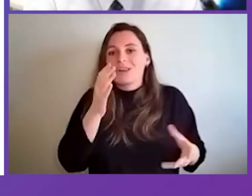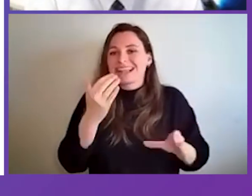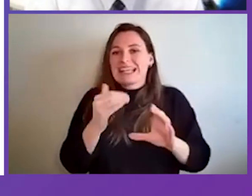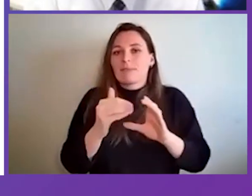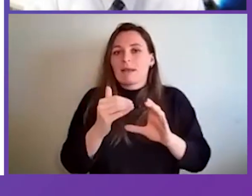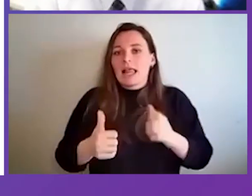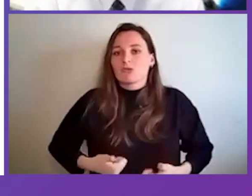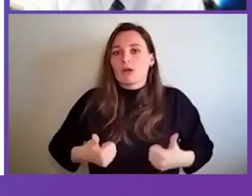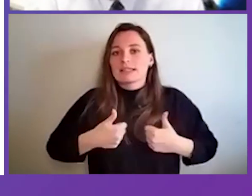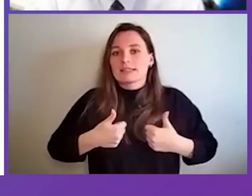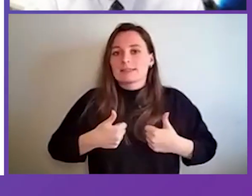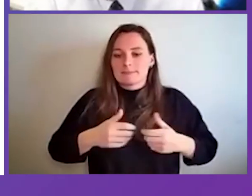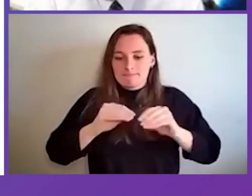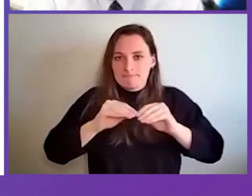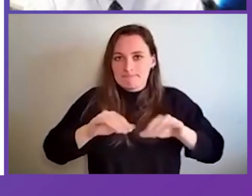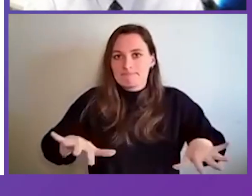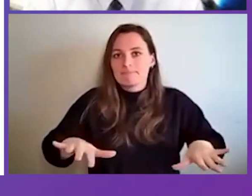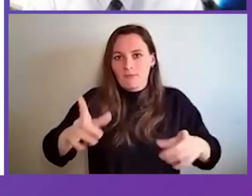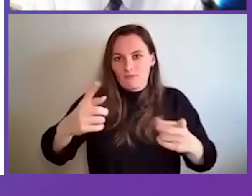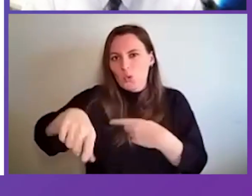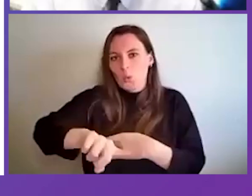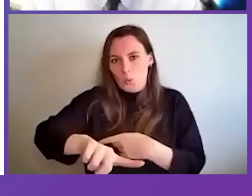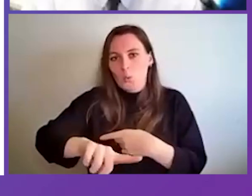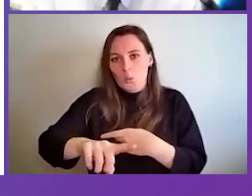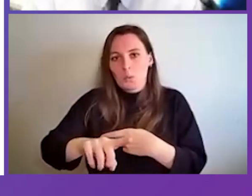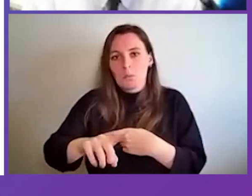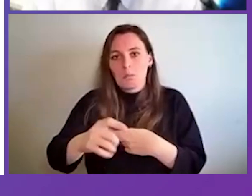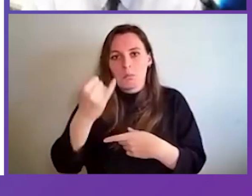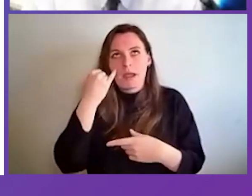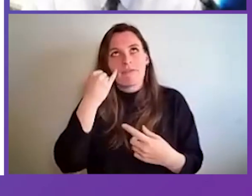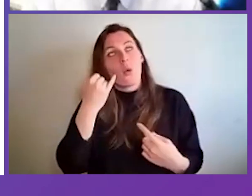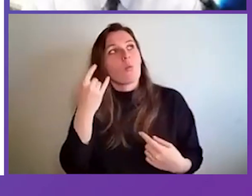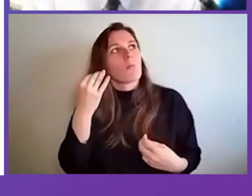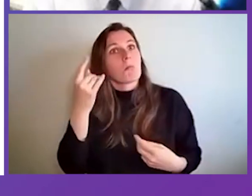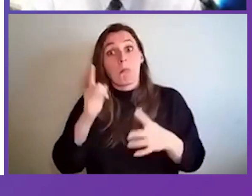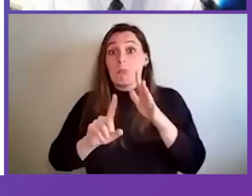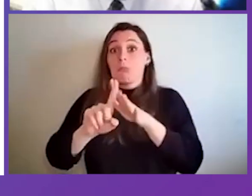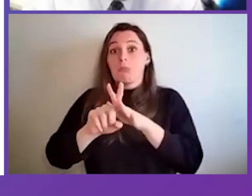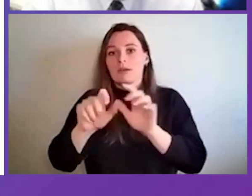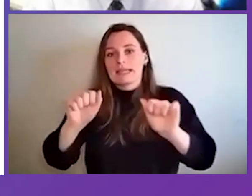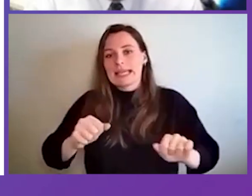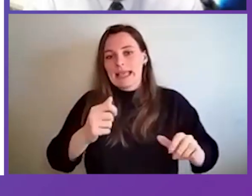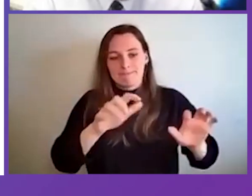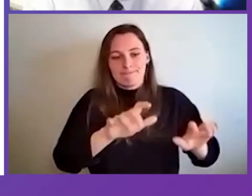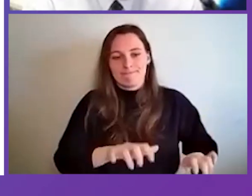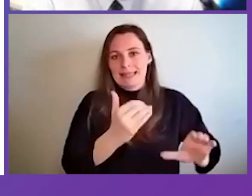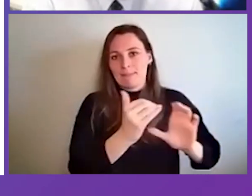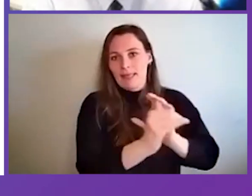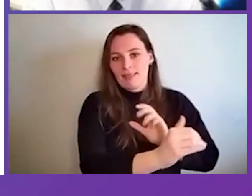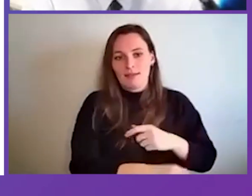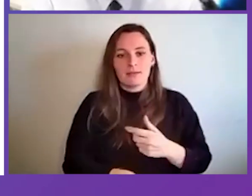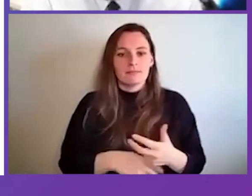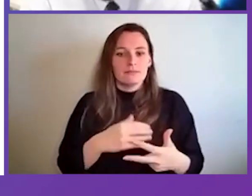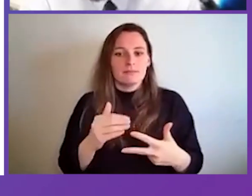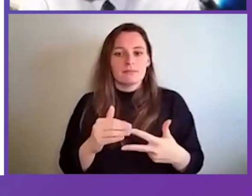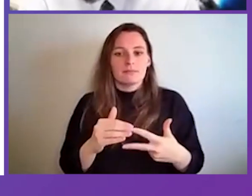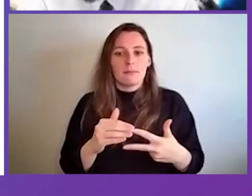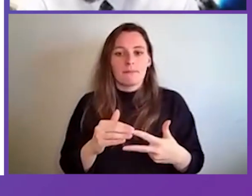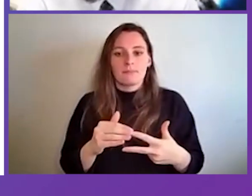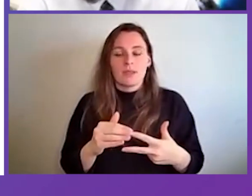in after the fact if that's helpful. If you can fill out our passenger survey if you're a